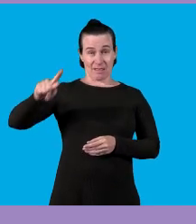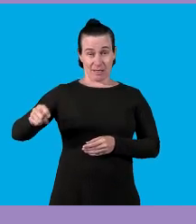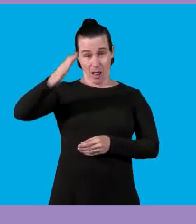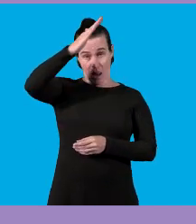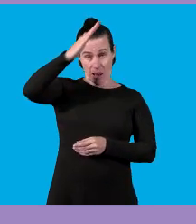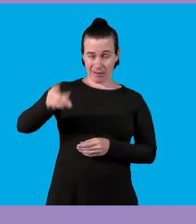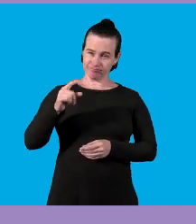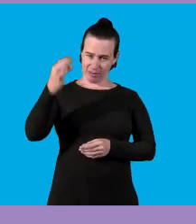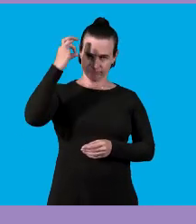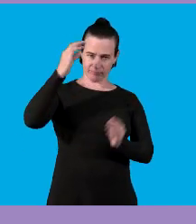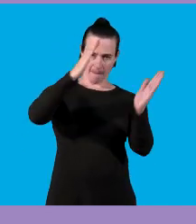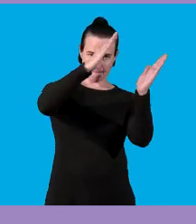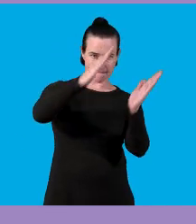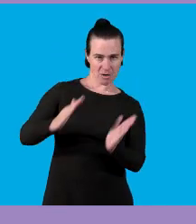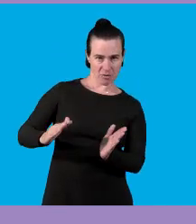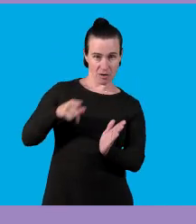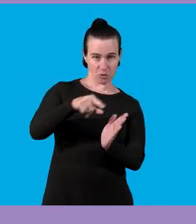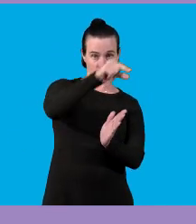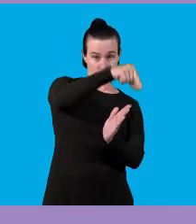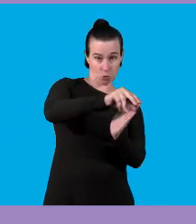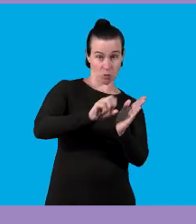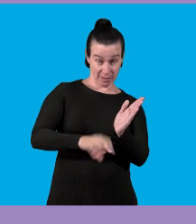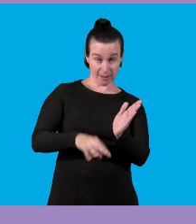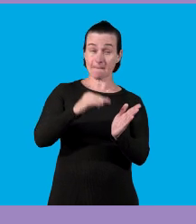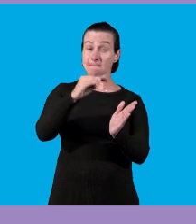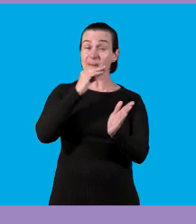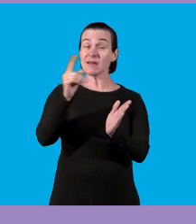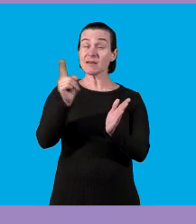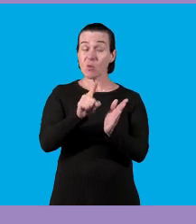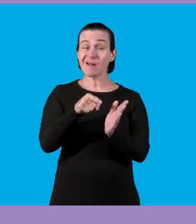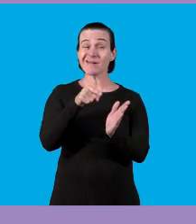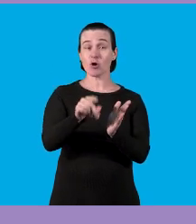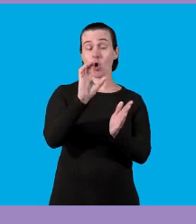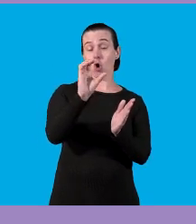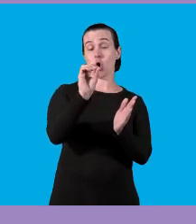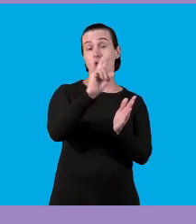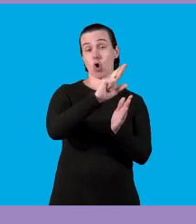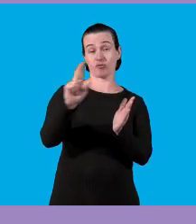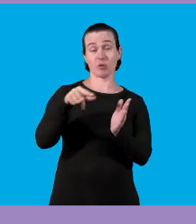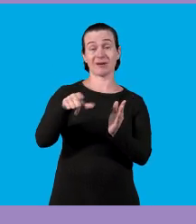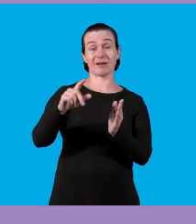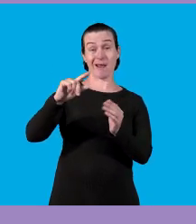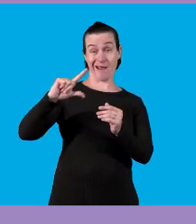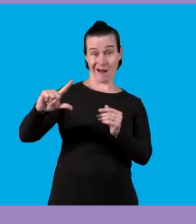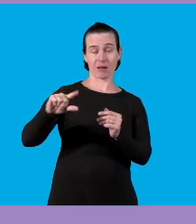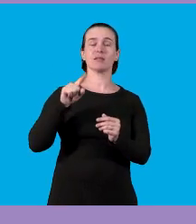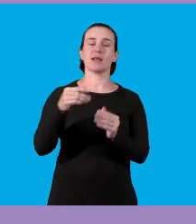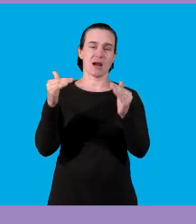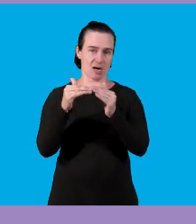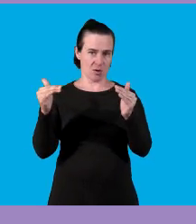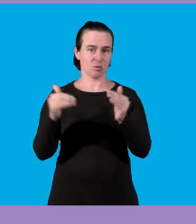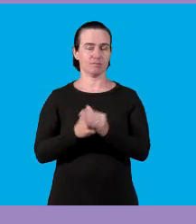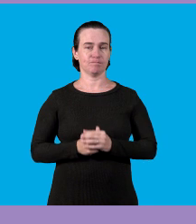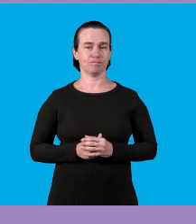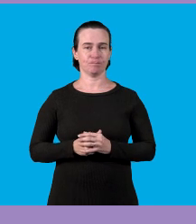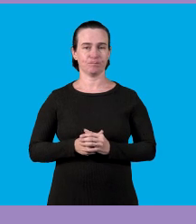PT is parallel to line QS, therefore the corresponding angles will be